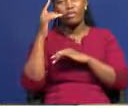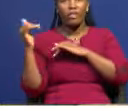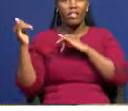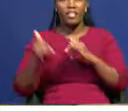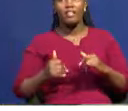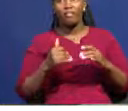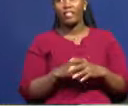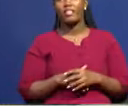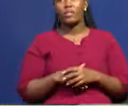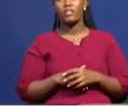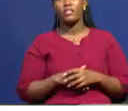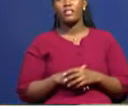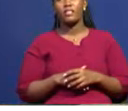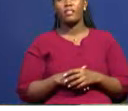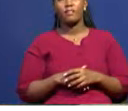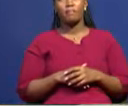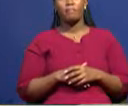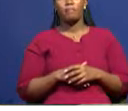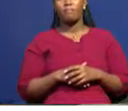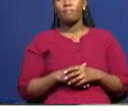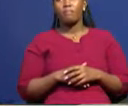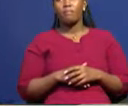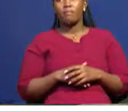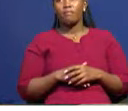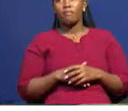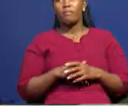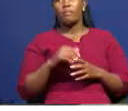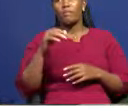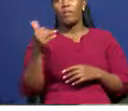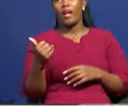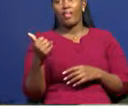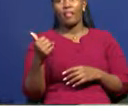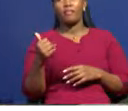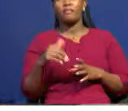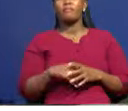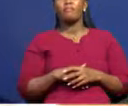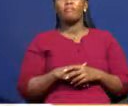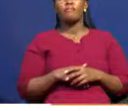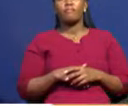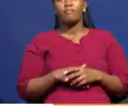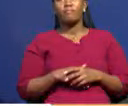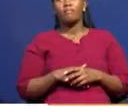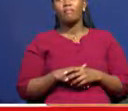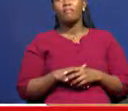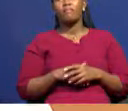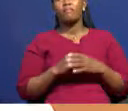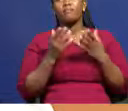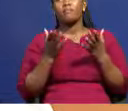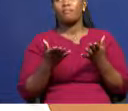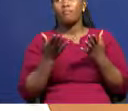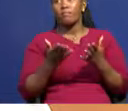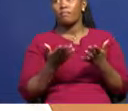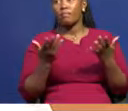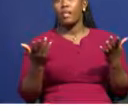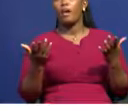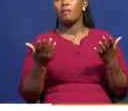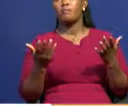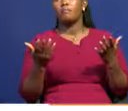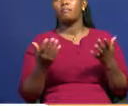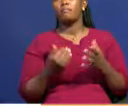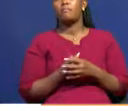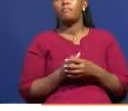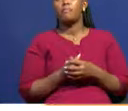Okay. Omondi, 30 seconds, please. Umetetewa kidogo konyuma, 30 seconds. I mean, the thing is that in